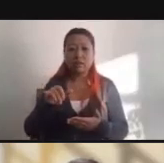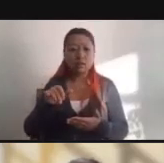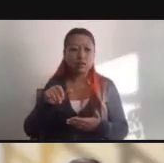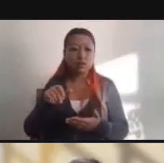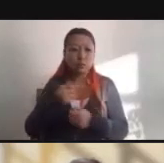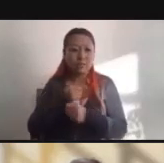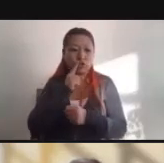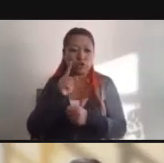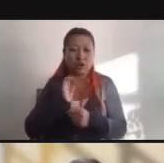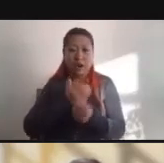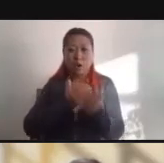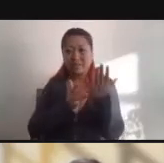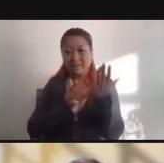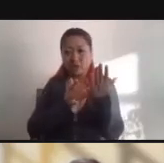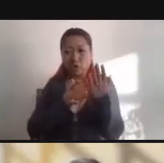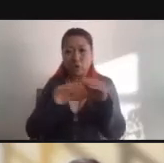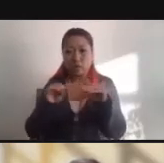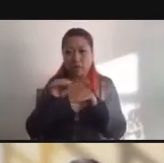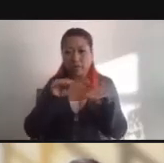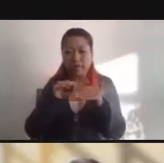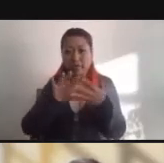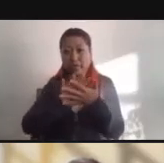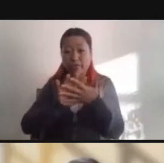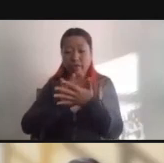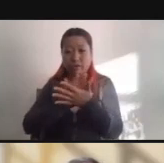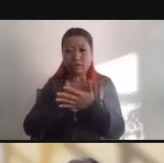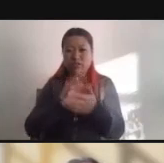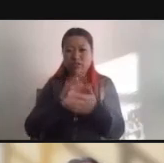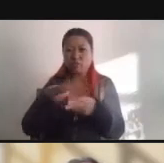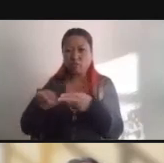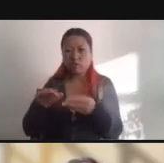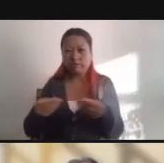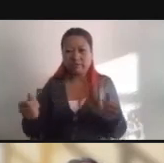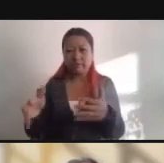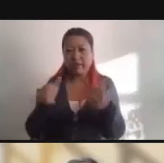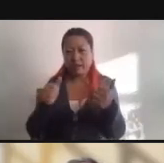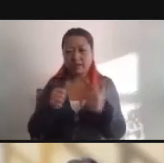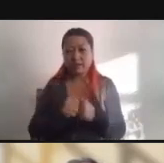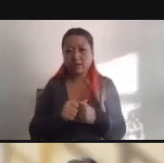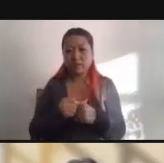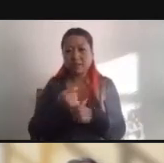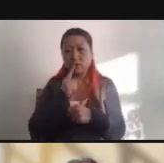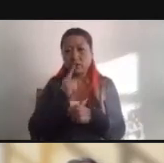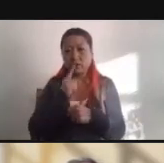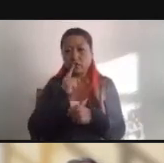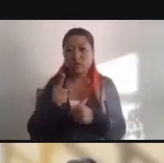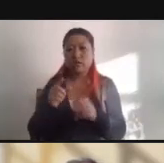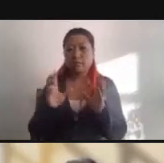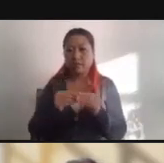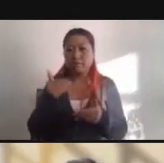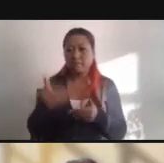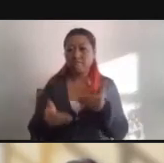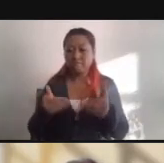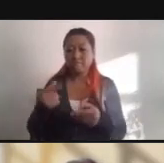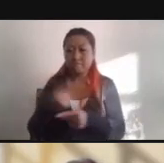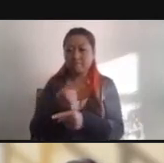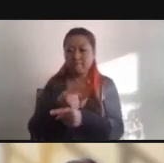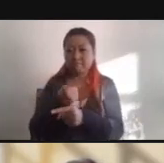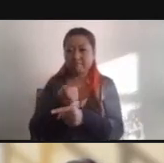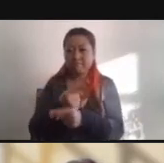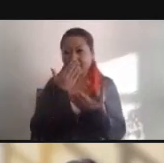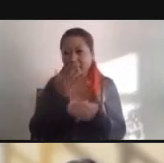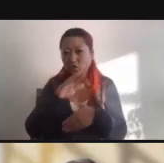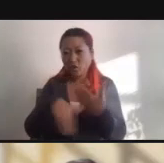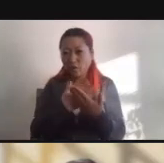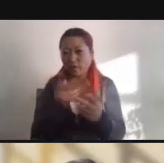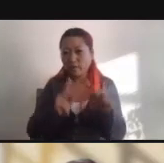little glitches were very short-lived and that the pace of the meeting went really well. And thank all the people,